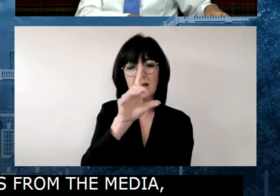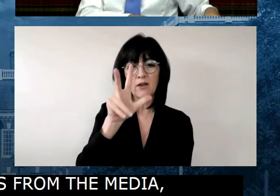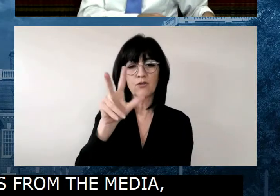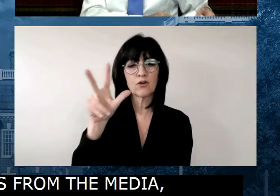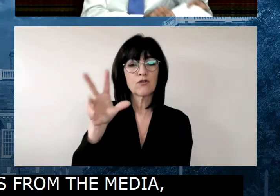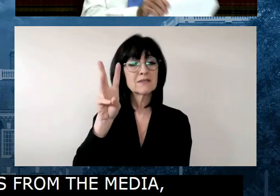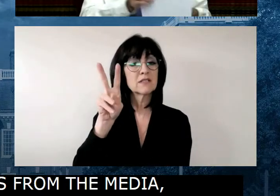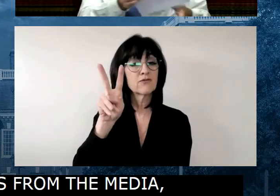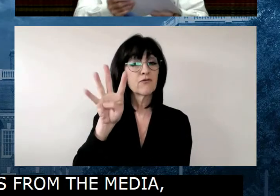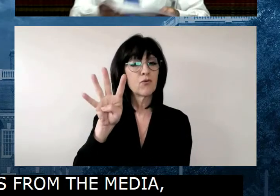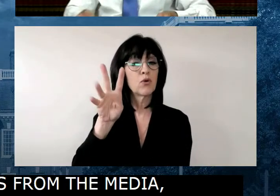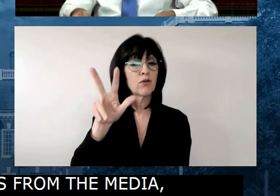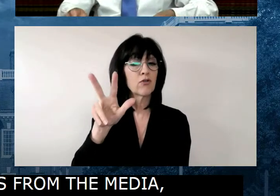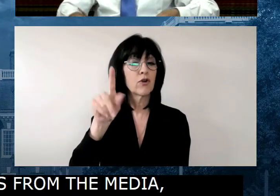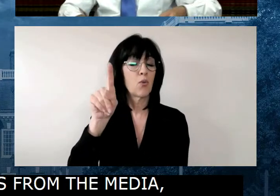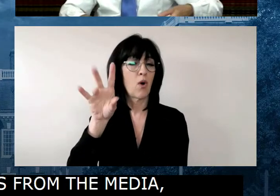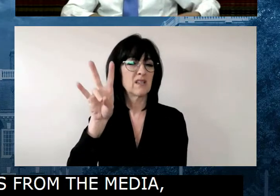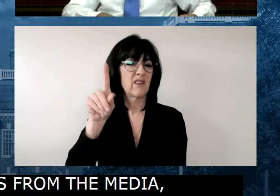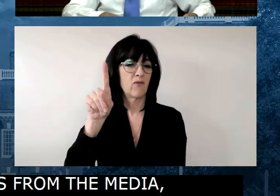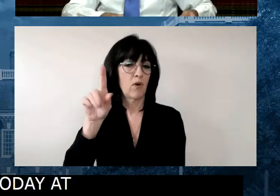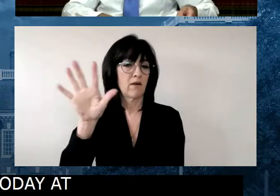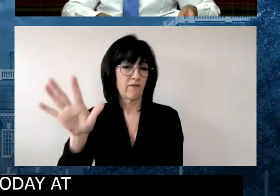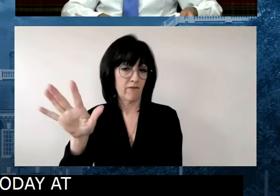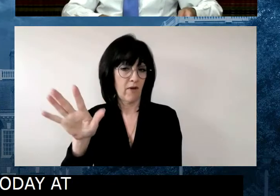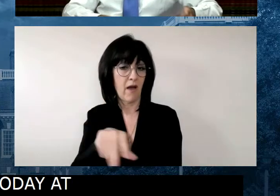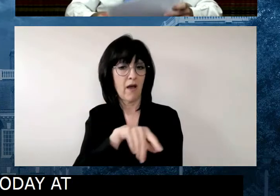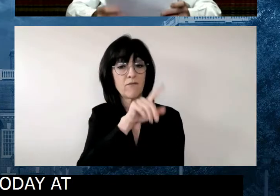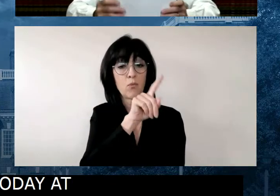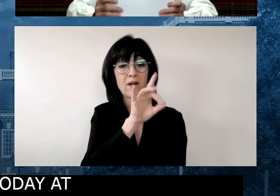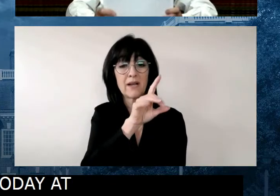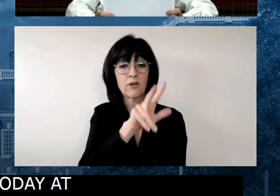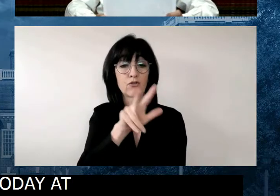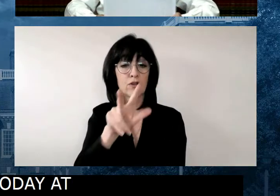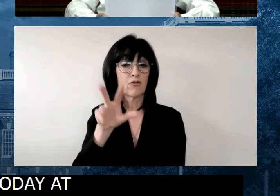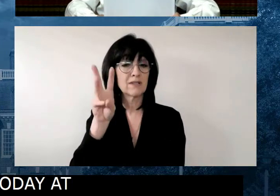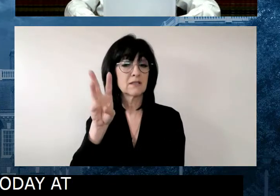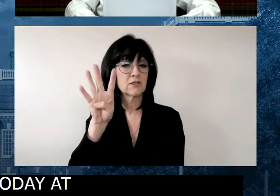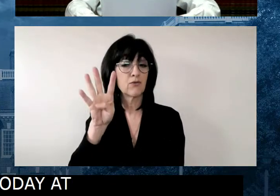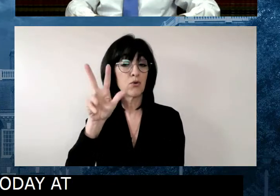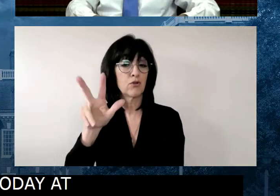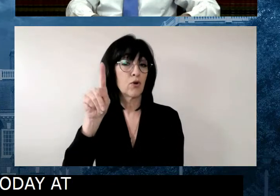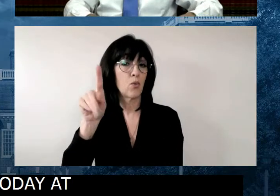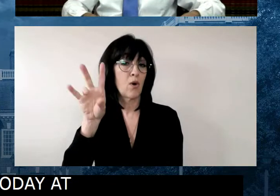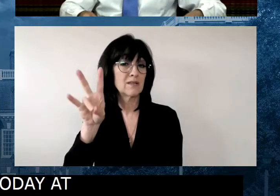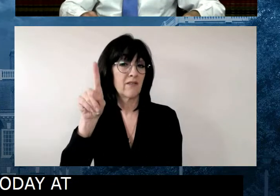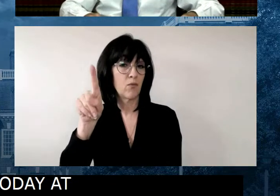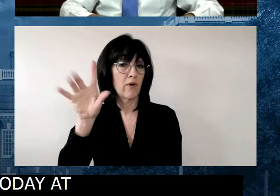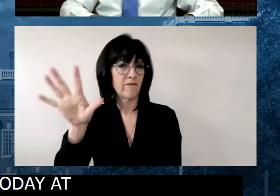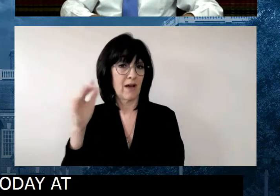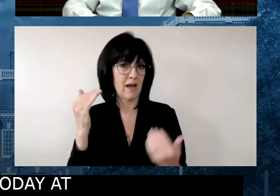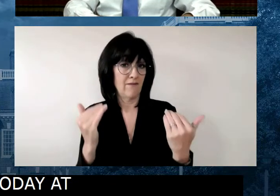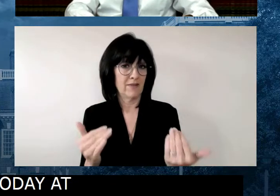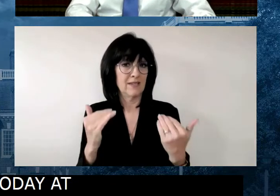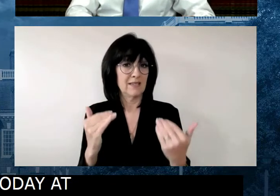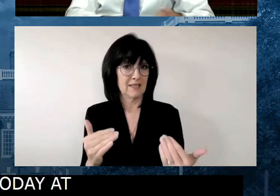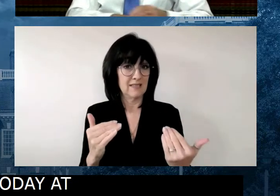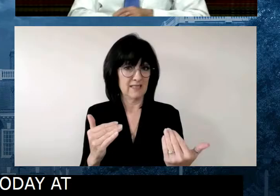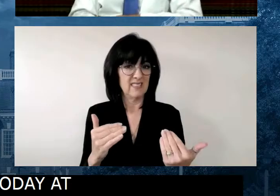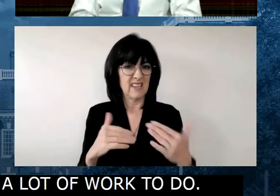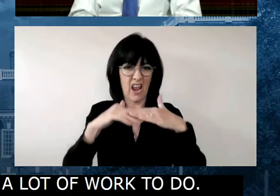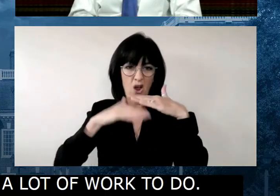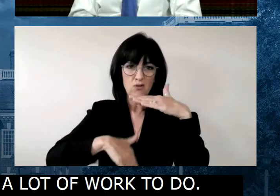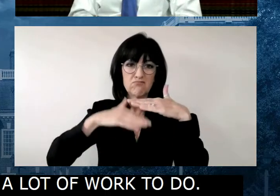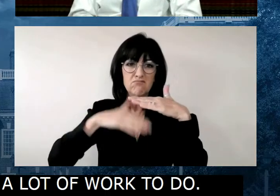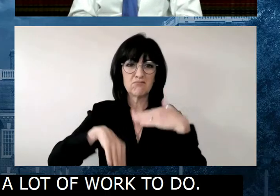833-643-1715. We still have a lot of work to do. We're in a good place. We're under 100 new cases per day, closing in on